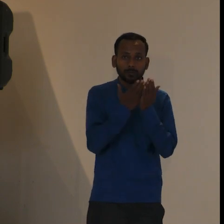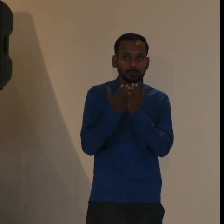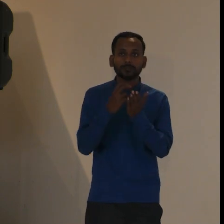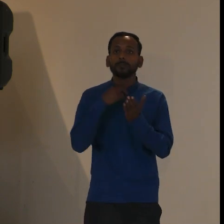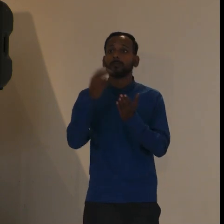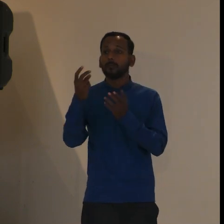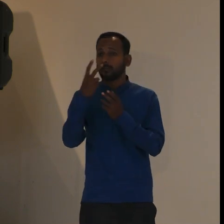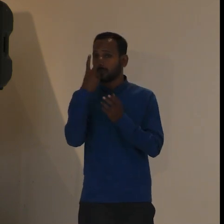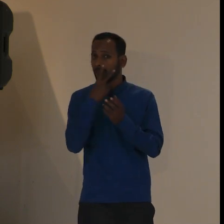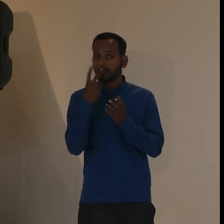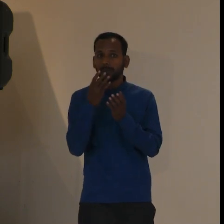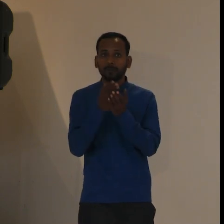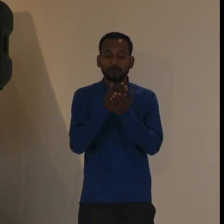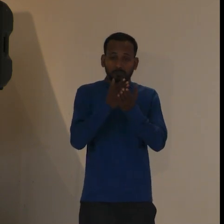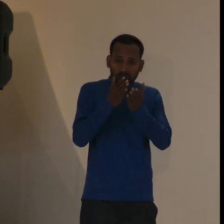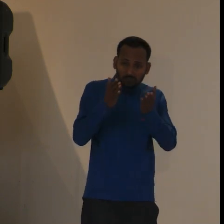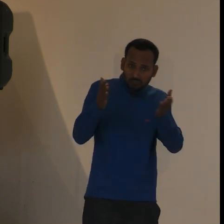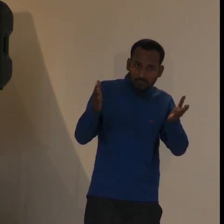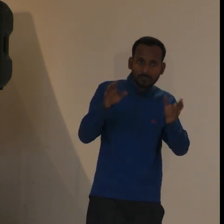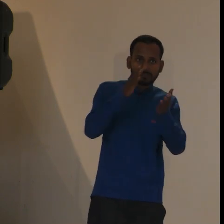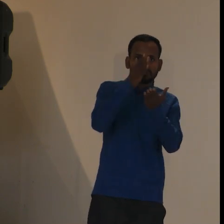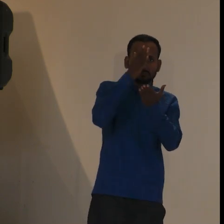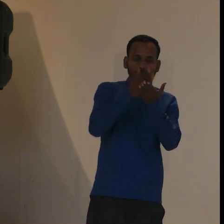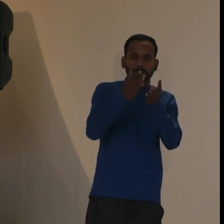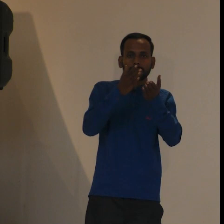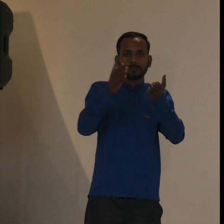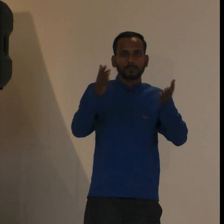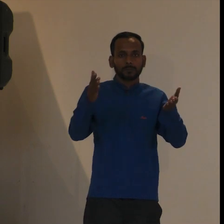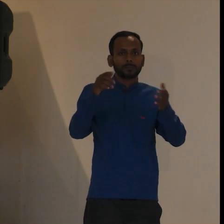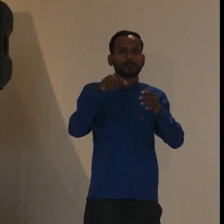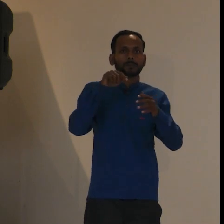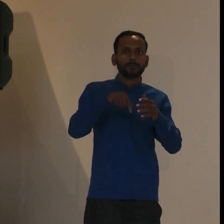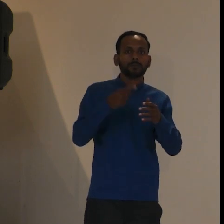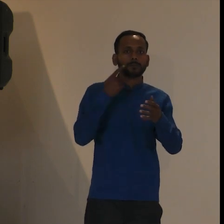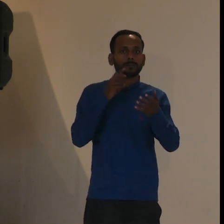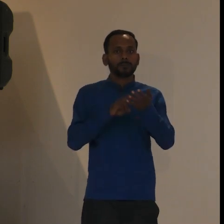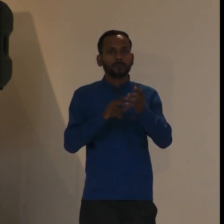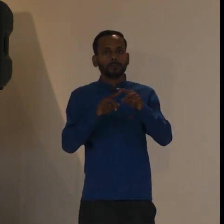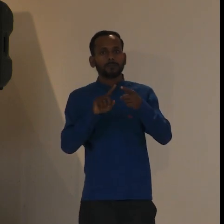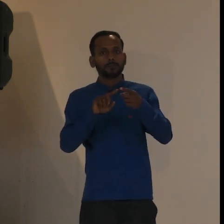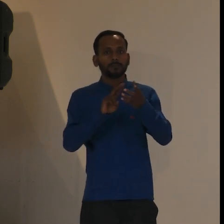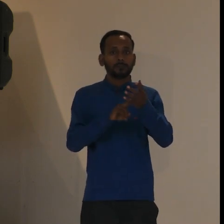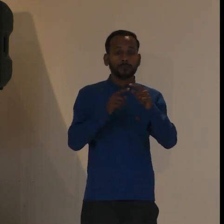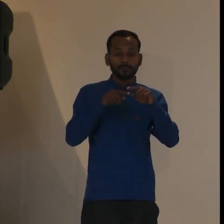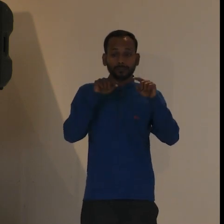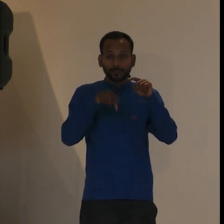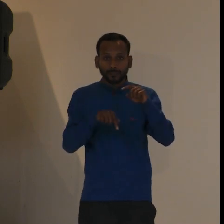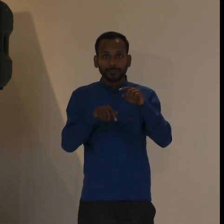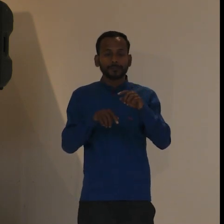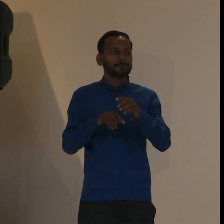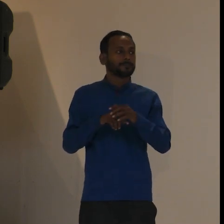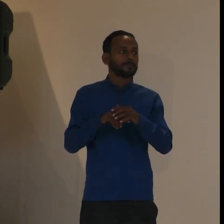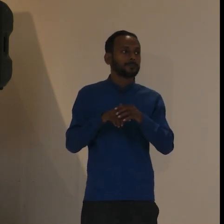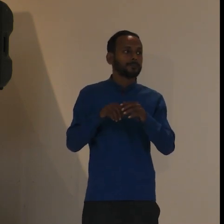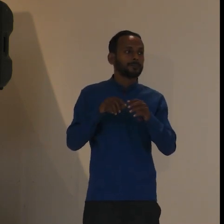Asian history and African history, and then I can keep going on and on. The intent was for that audience, for what it was intended